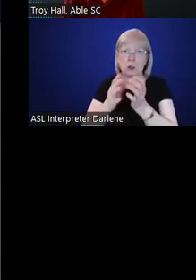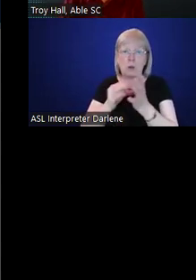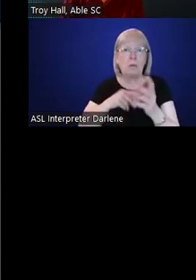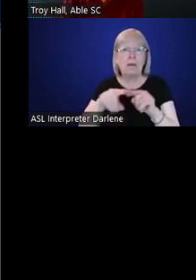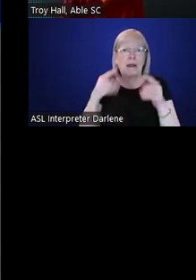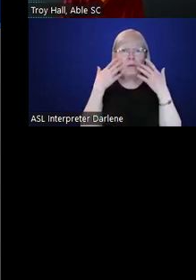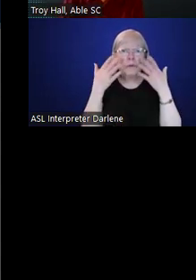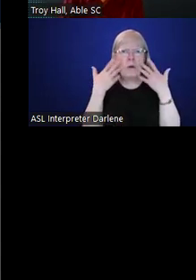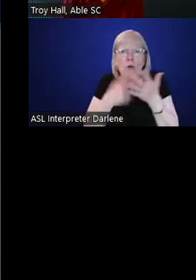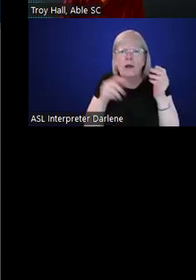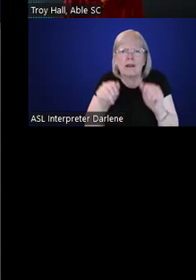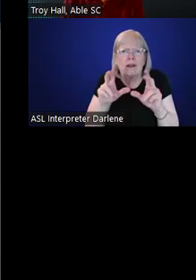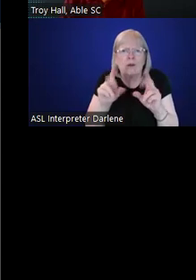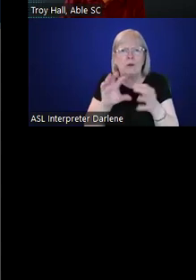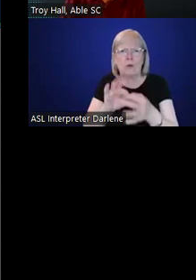are.